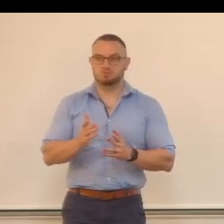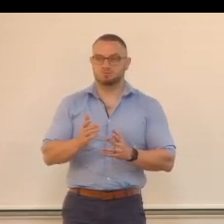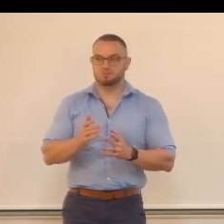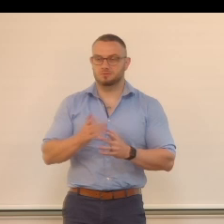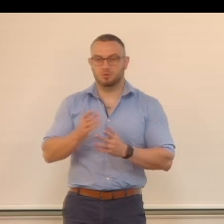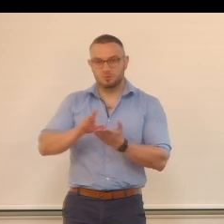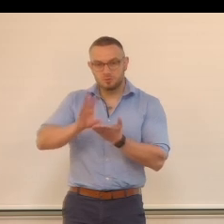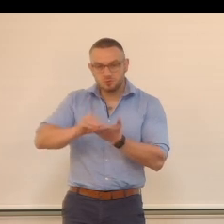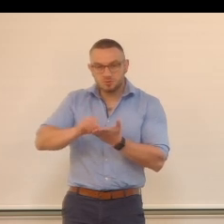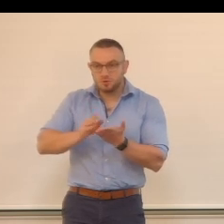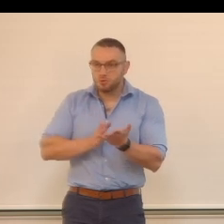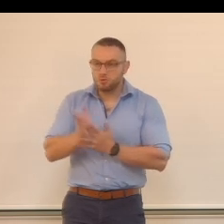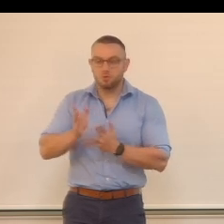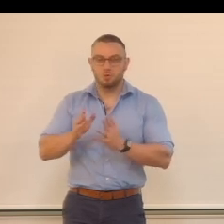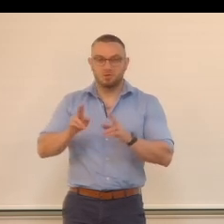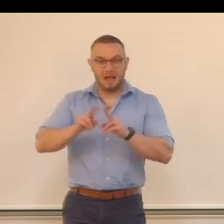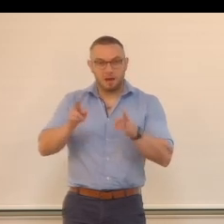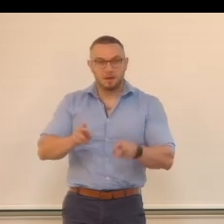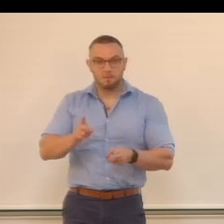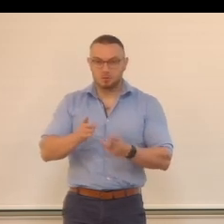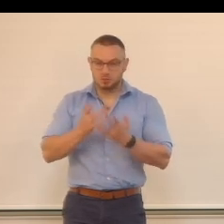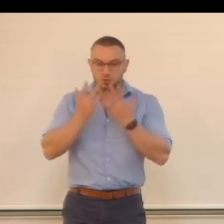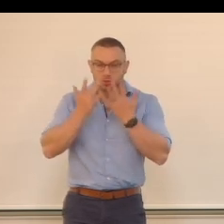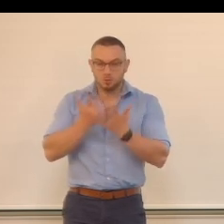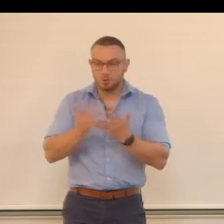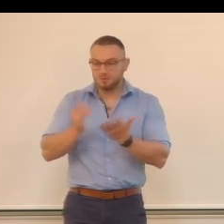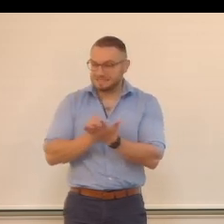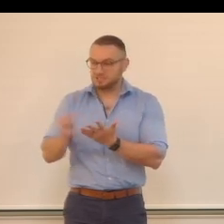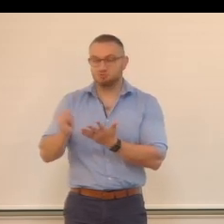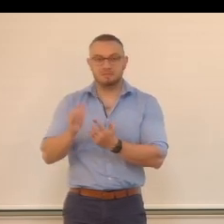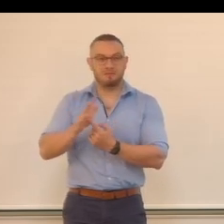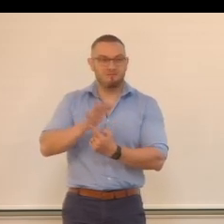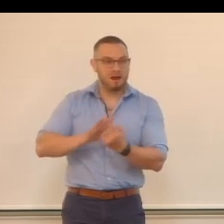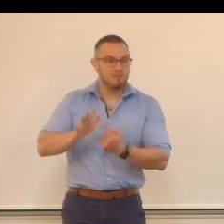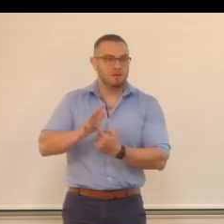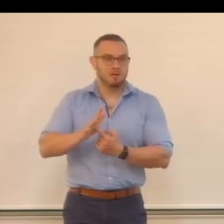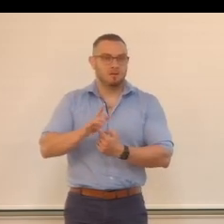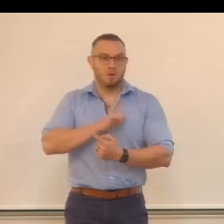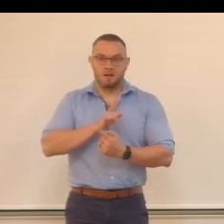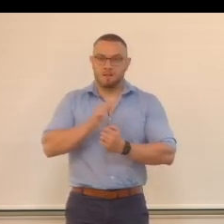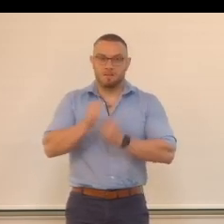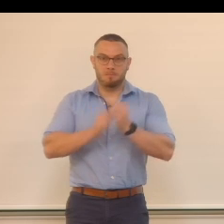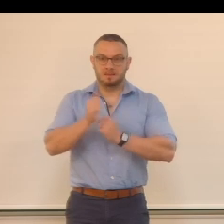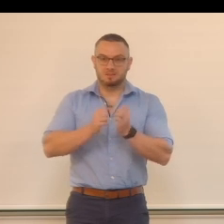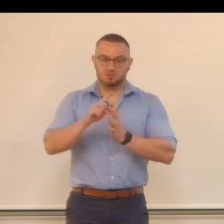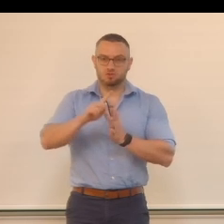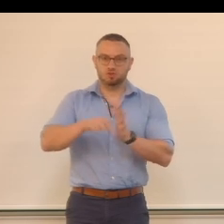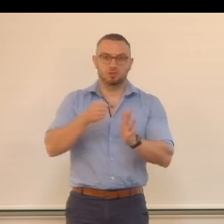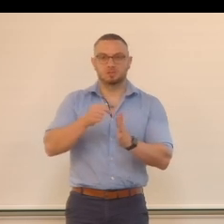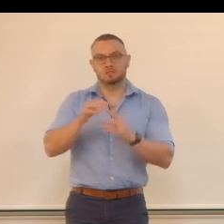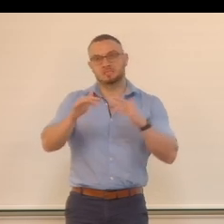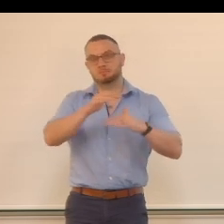shut inside of the habitat, but you're certainly not in an extreme environment. You're in a high bay building at Johnson Space Center.